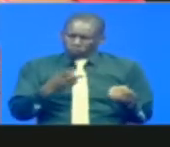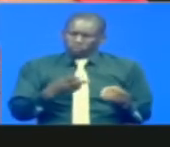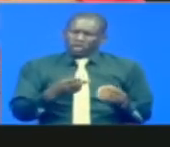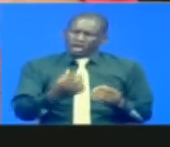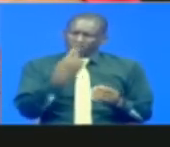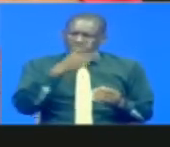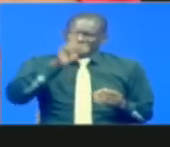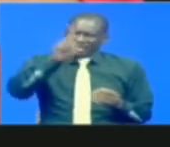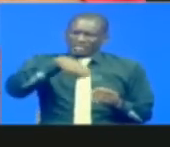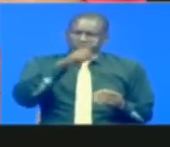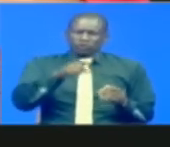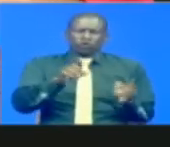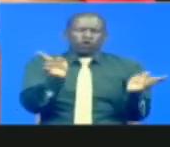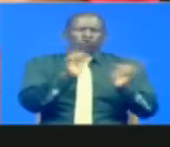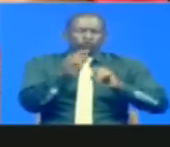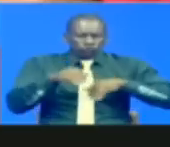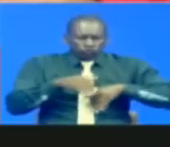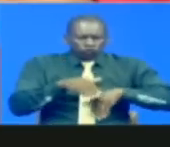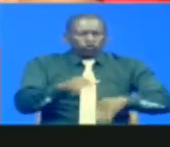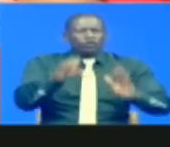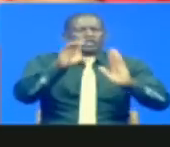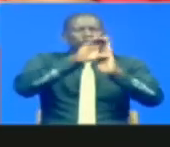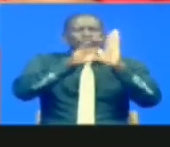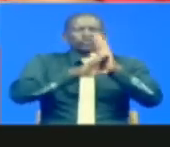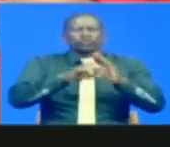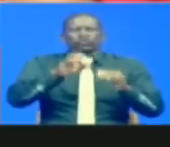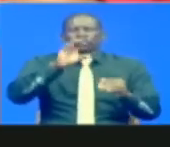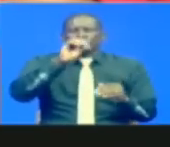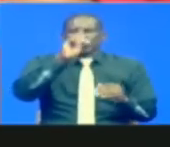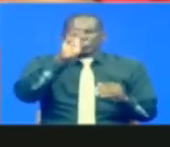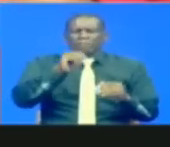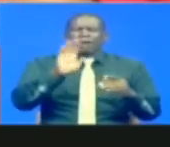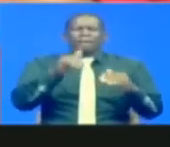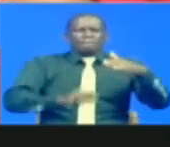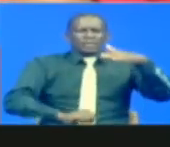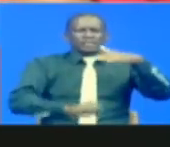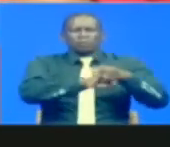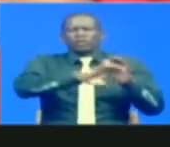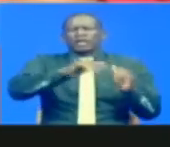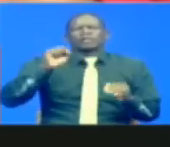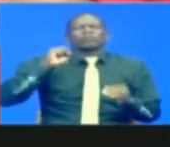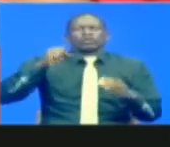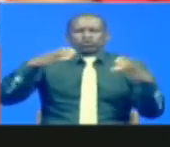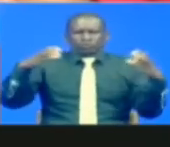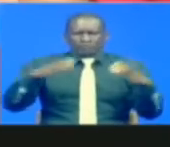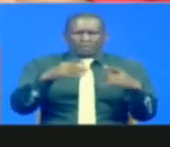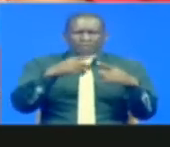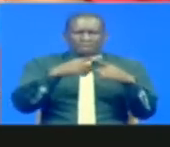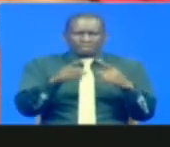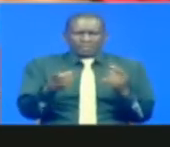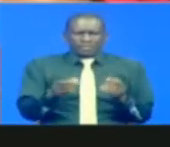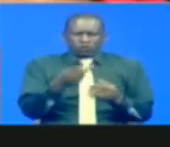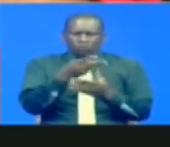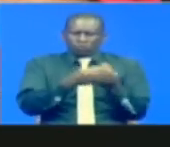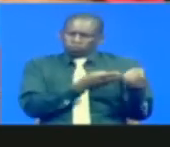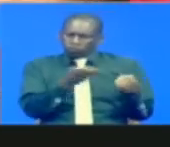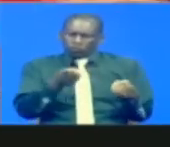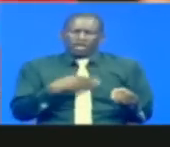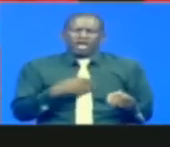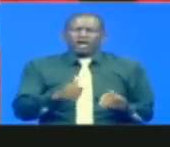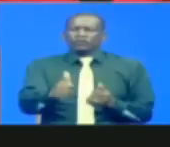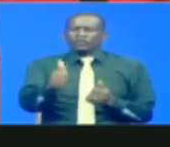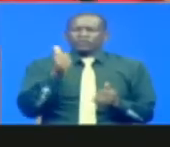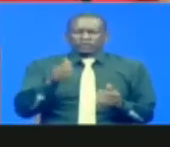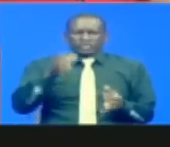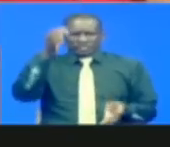of contravening the party's constitution by supporting another political party. But the duo have rejected the verdict and